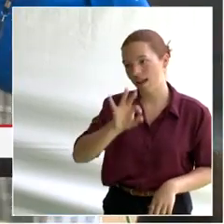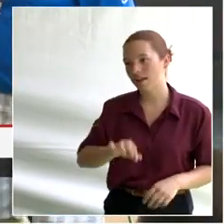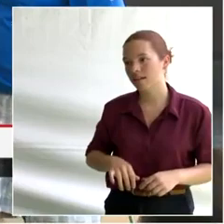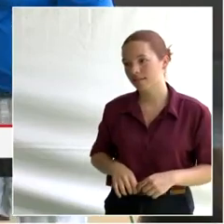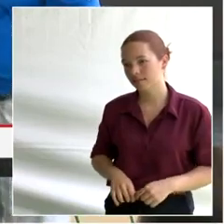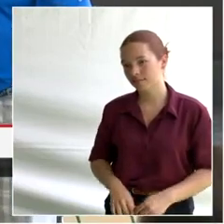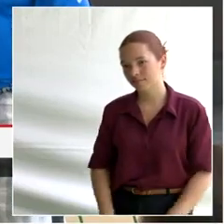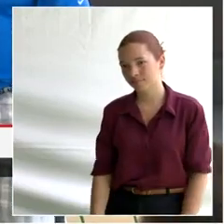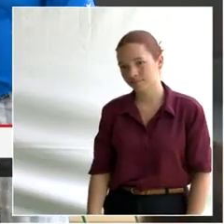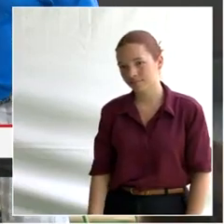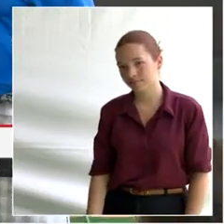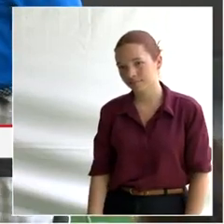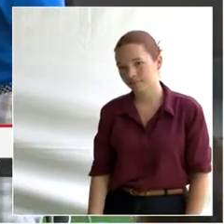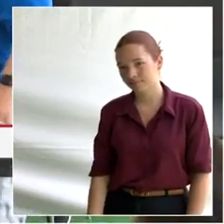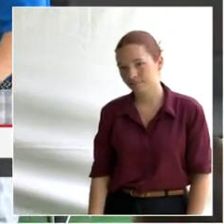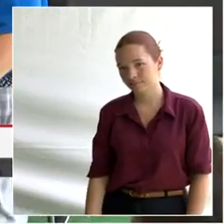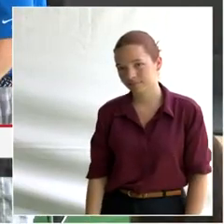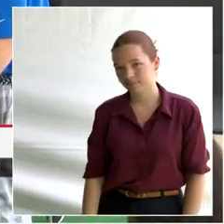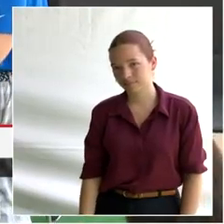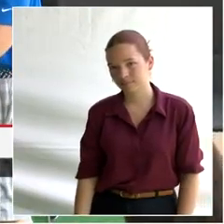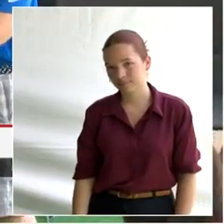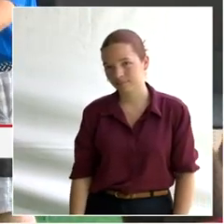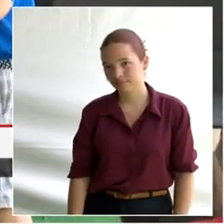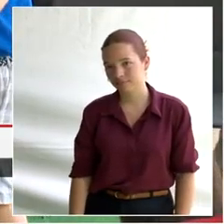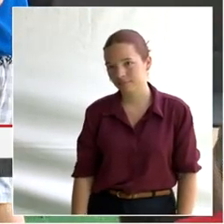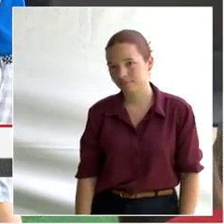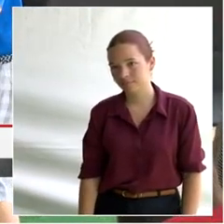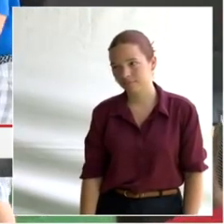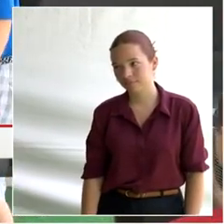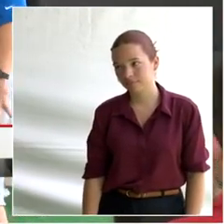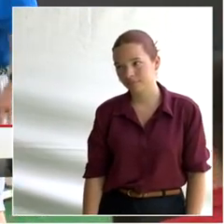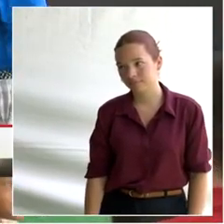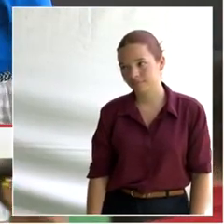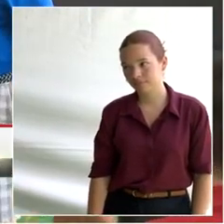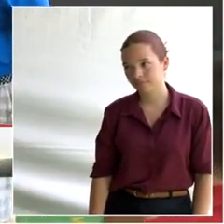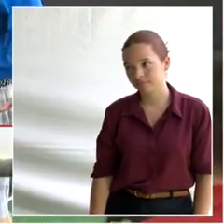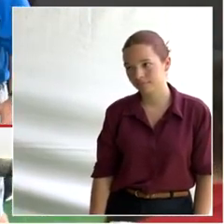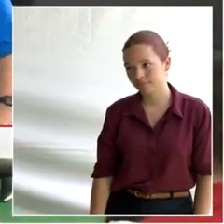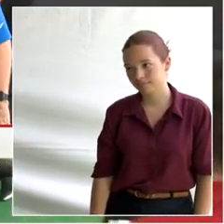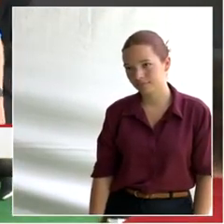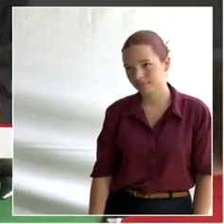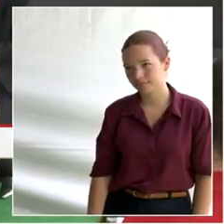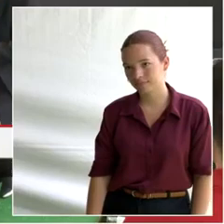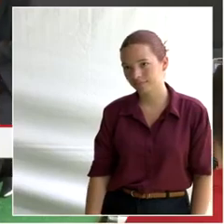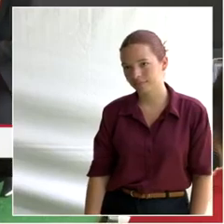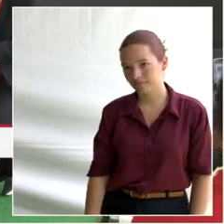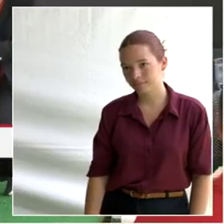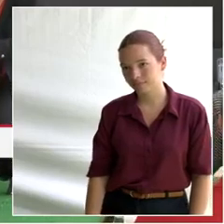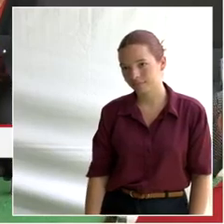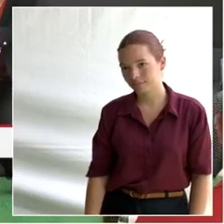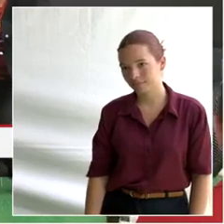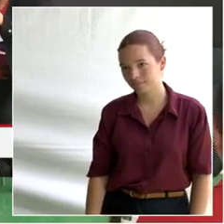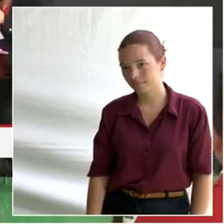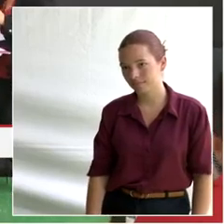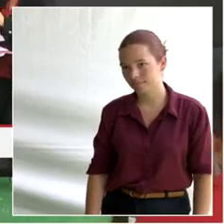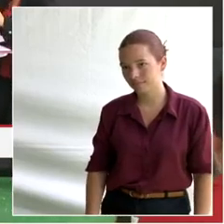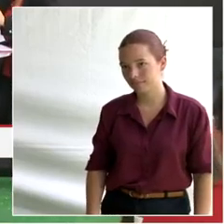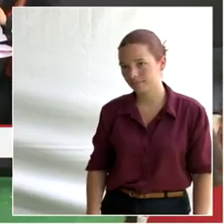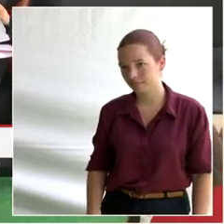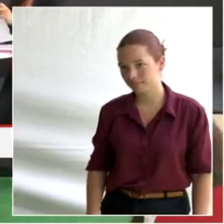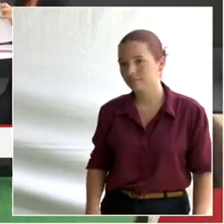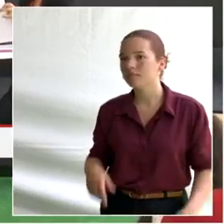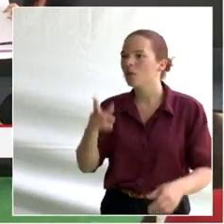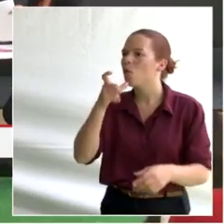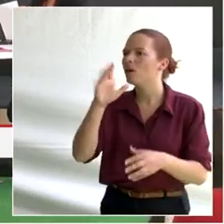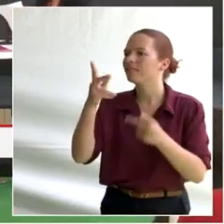All right, thanks. Hey, Rory, who is your special guest? Well, I got to tell you, she's adorable. That chip